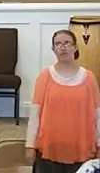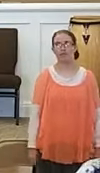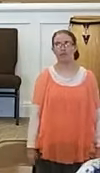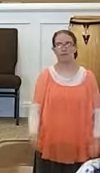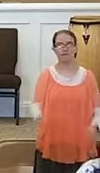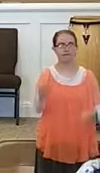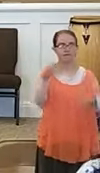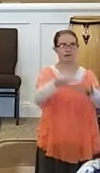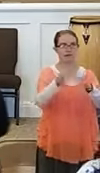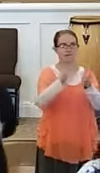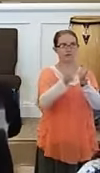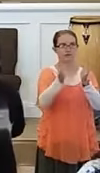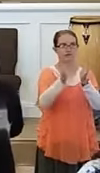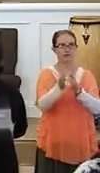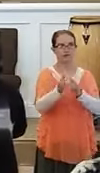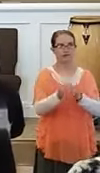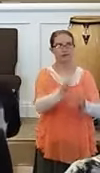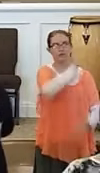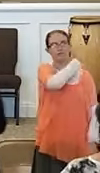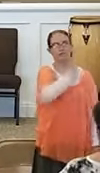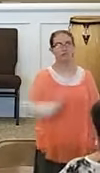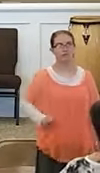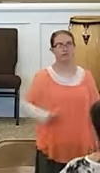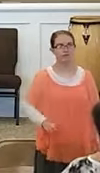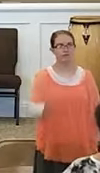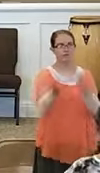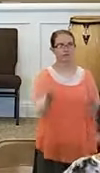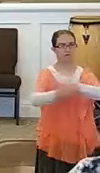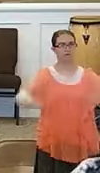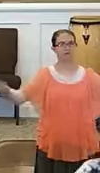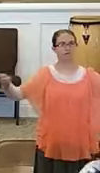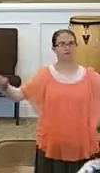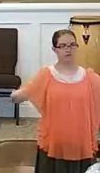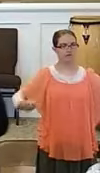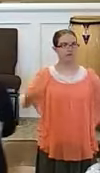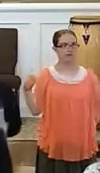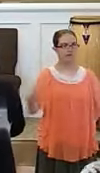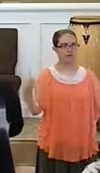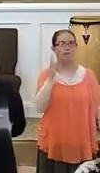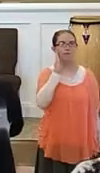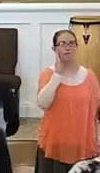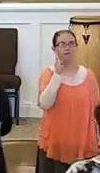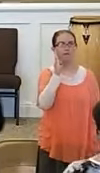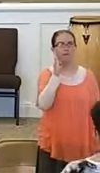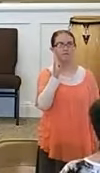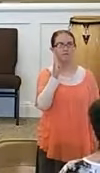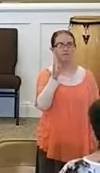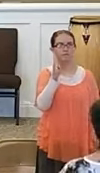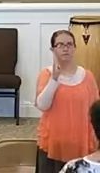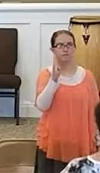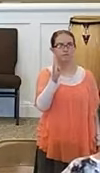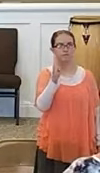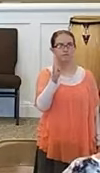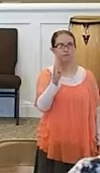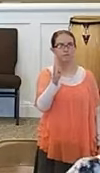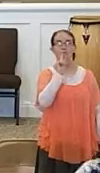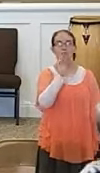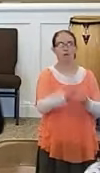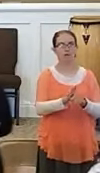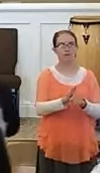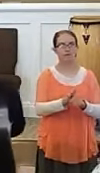In the name of Jesus Christ for the remission of your sins, and you shall. It's a